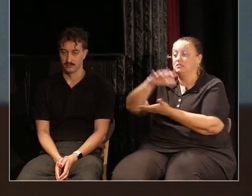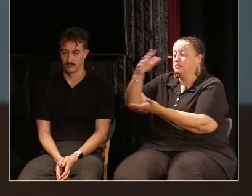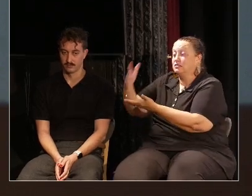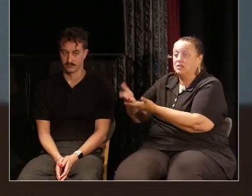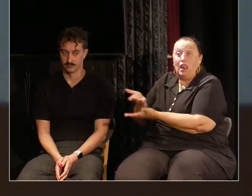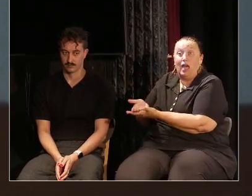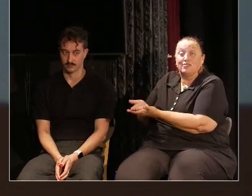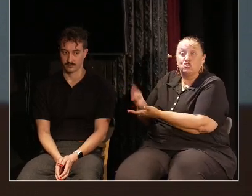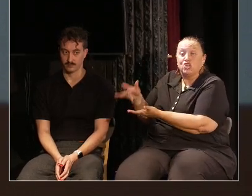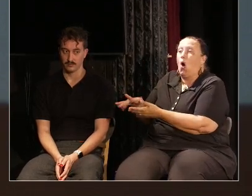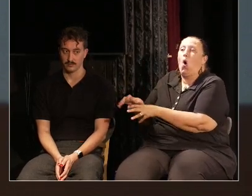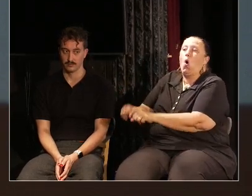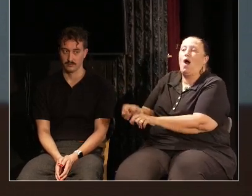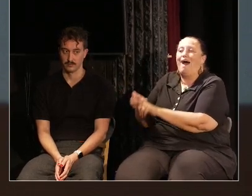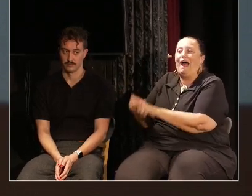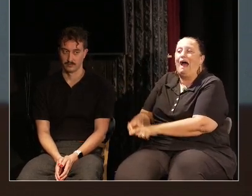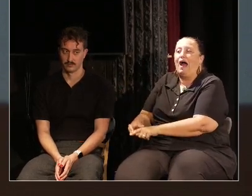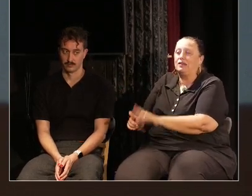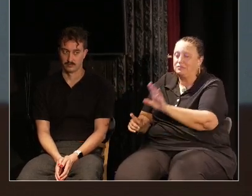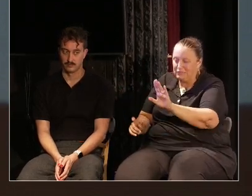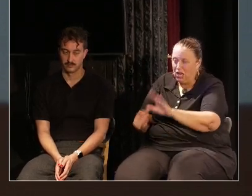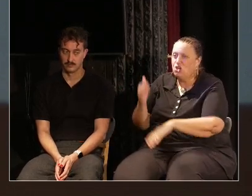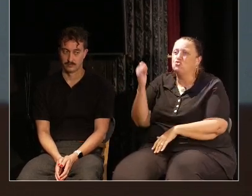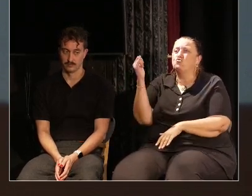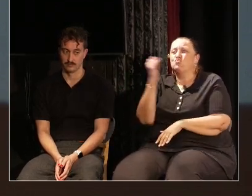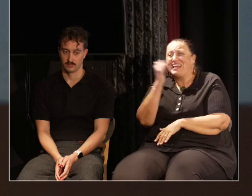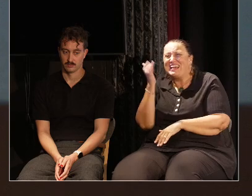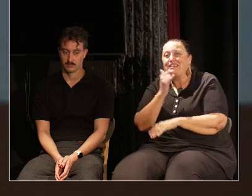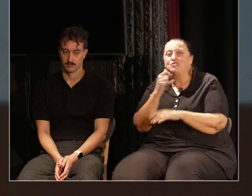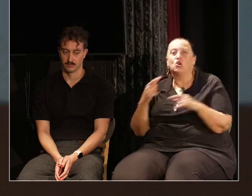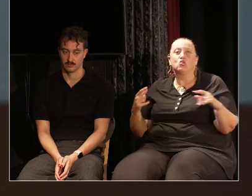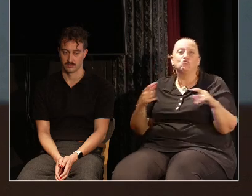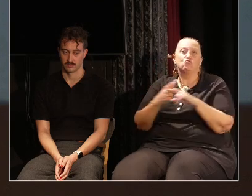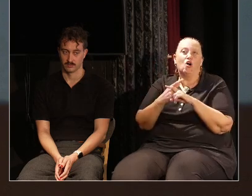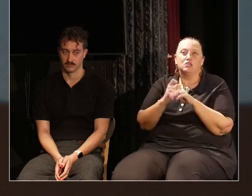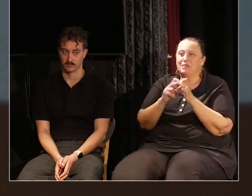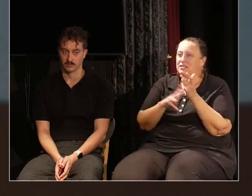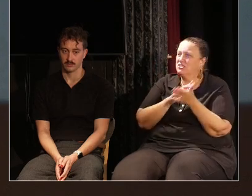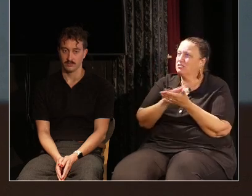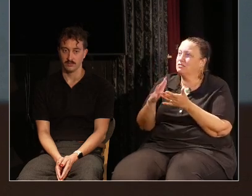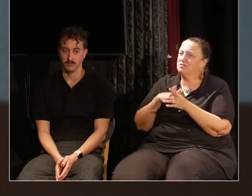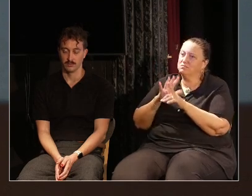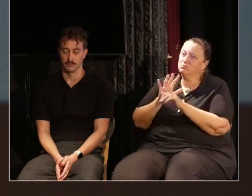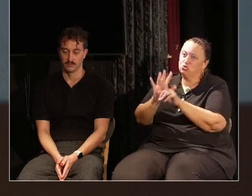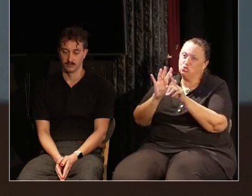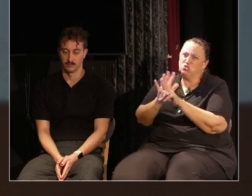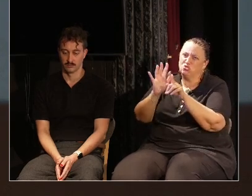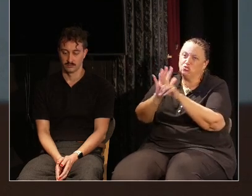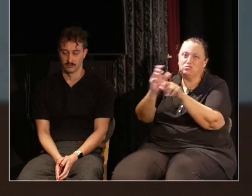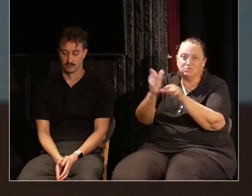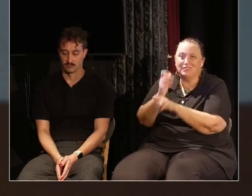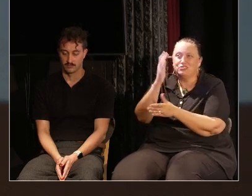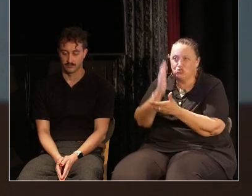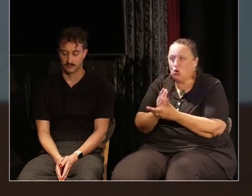basket, and it is up to us in the Greens and up to people on the crossbench to make sure that we're pushing and holding the government of the day accountable, and that our communities are